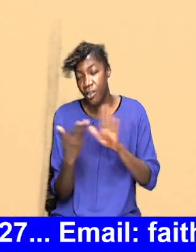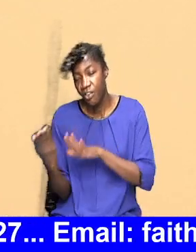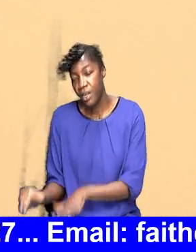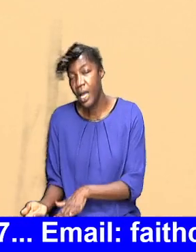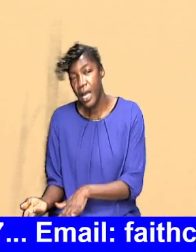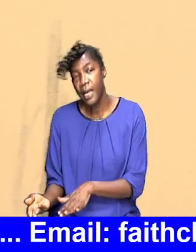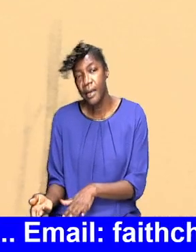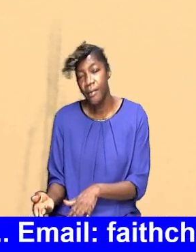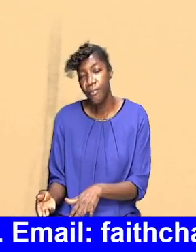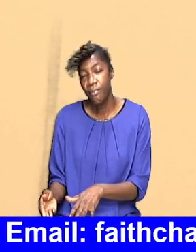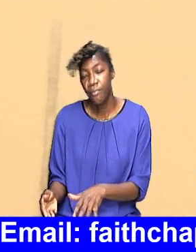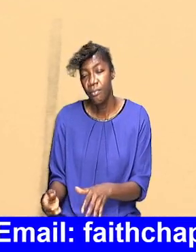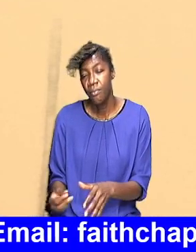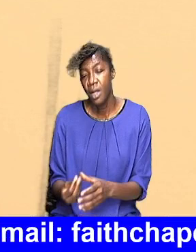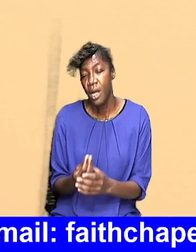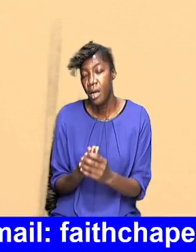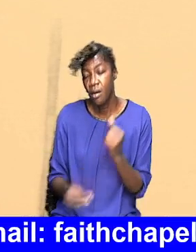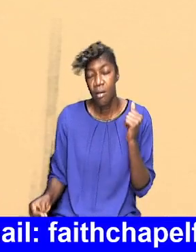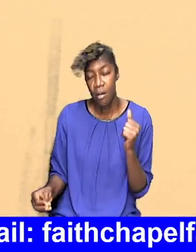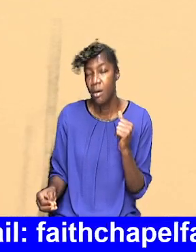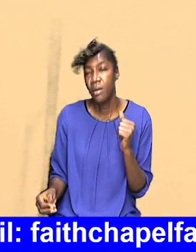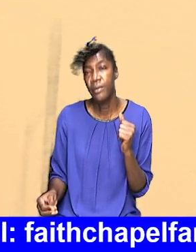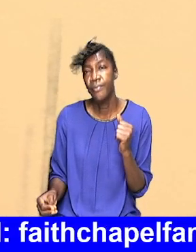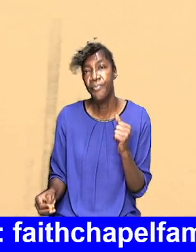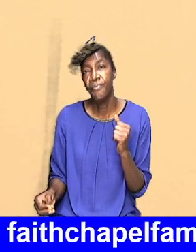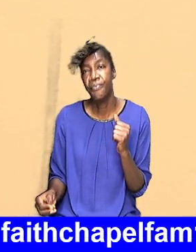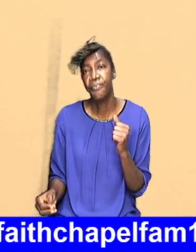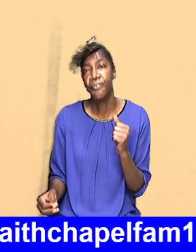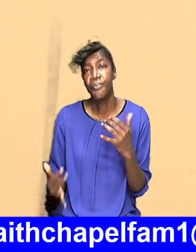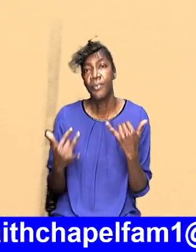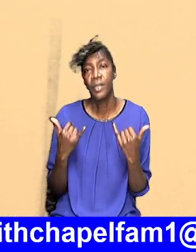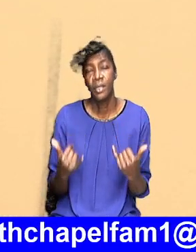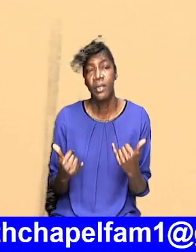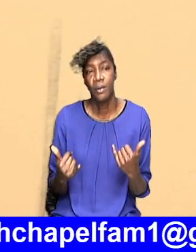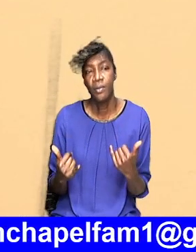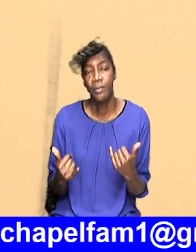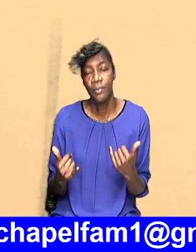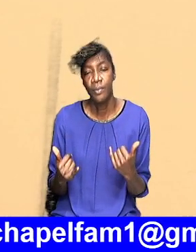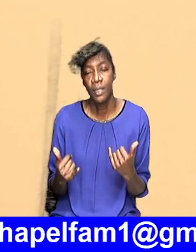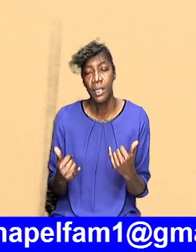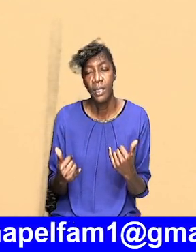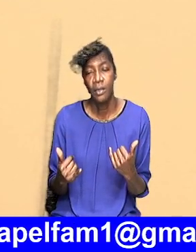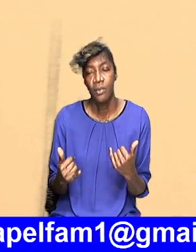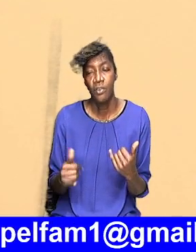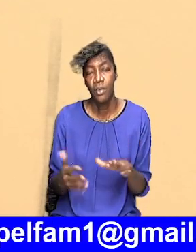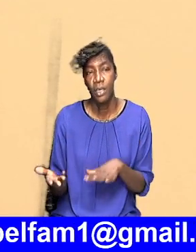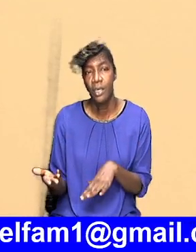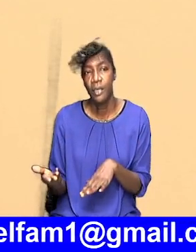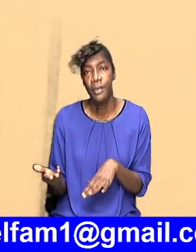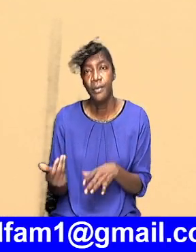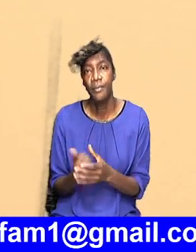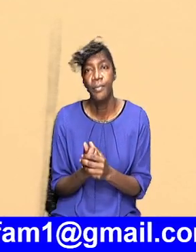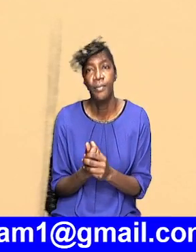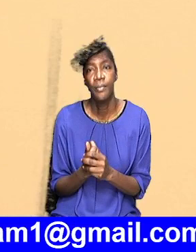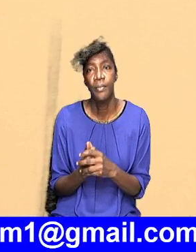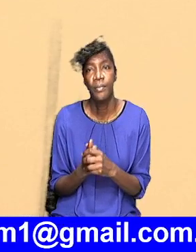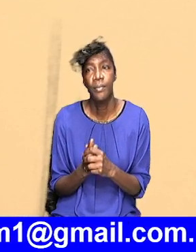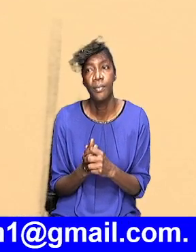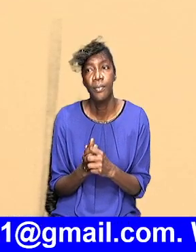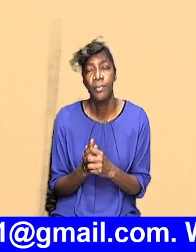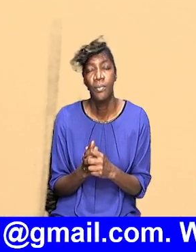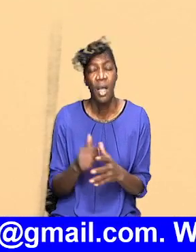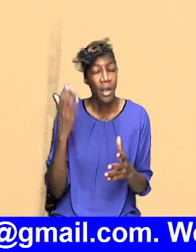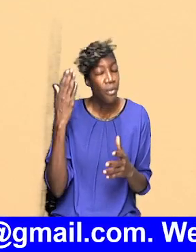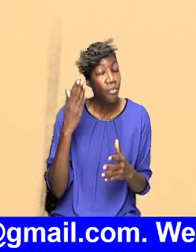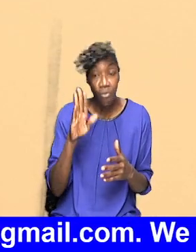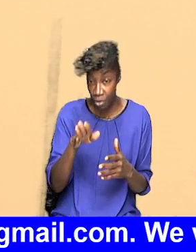absent from the body is to be present with the Lord. So right now, our sister has passed on. For those of us who have heard